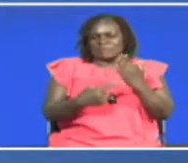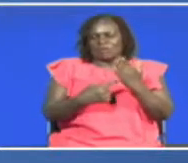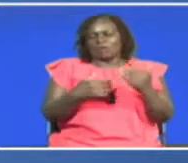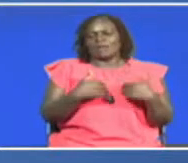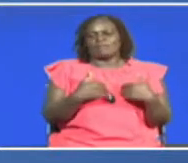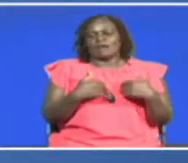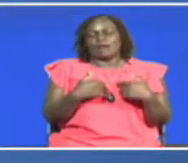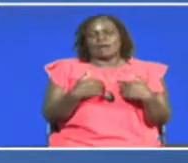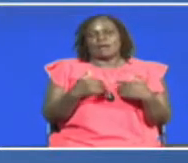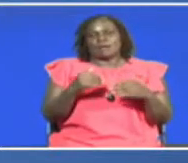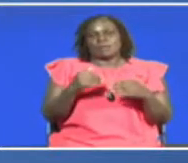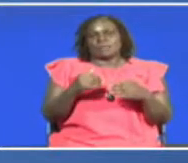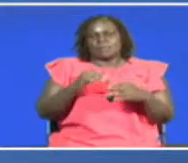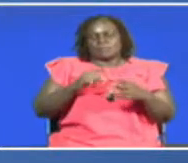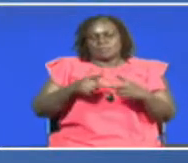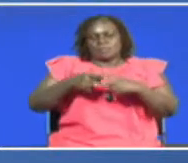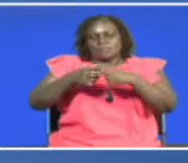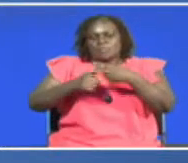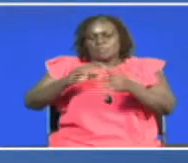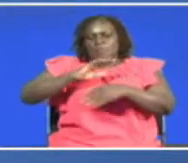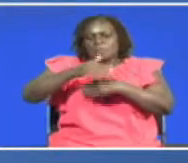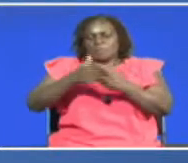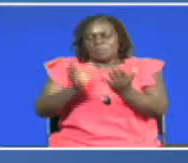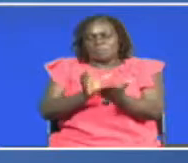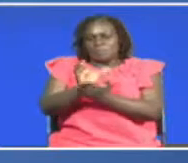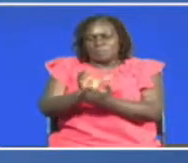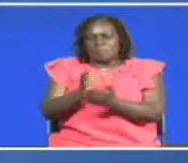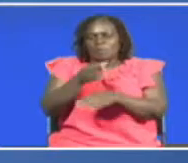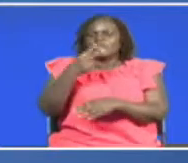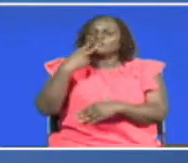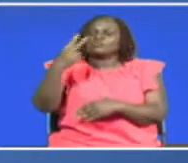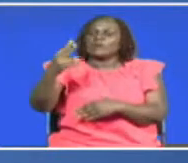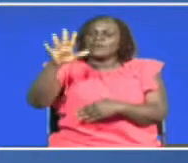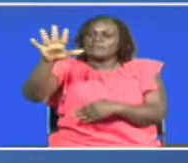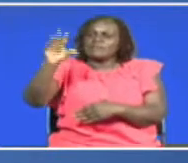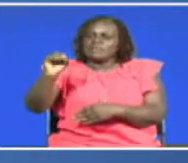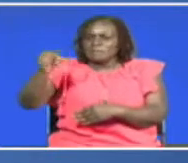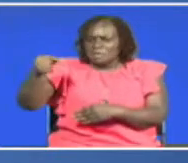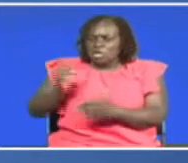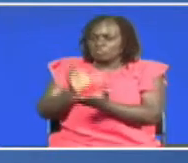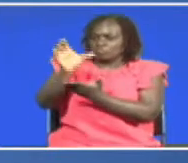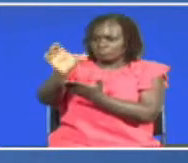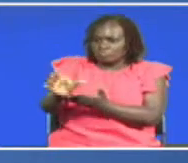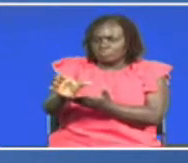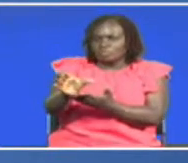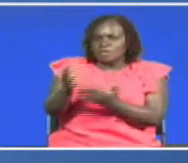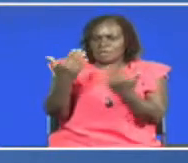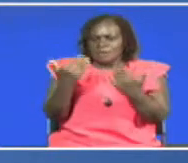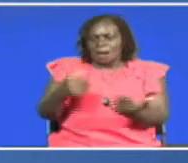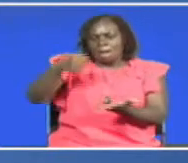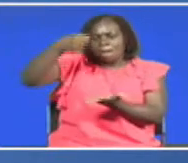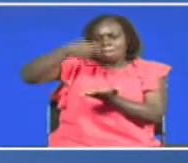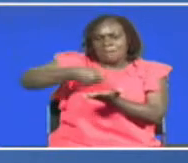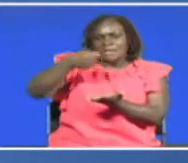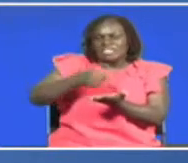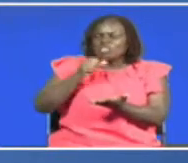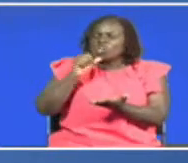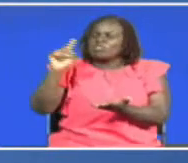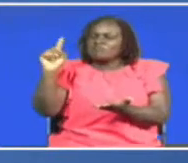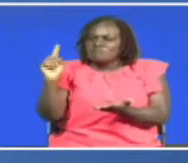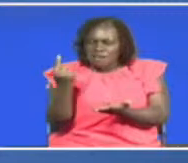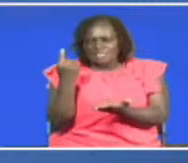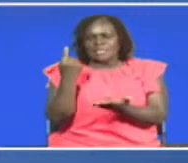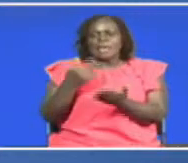Now, although the refurbishment, which had been allocated over 250 million shillings in the current budget, is not the first